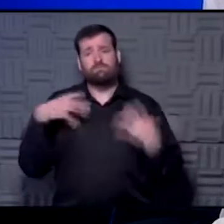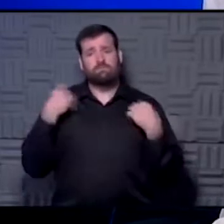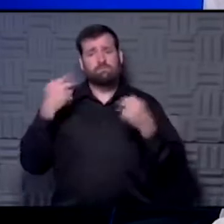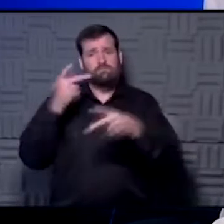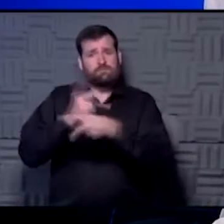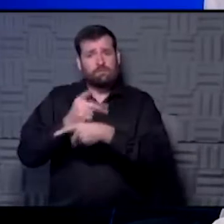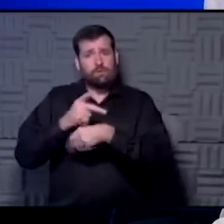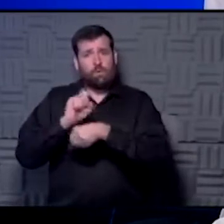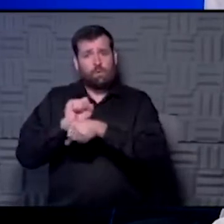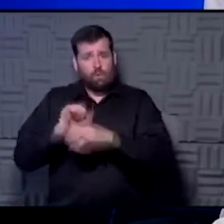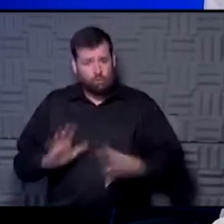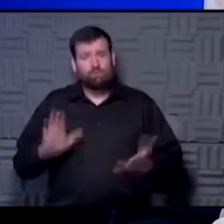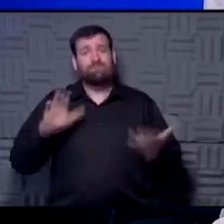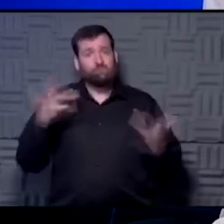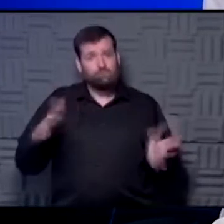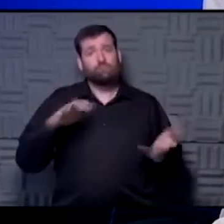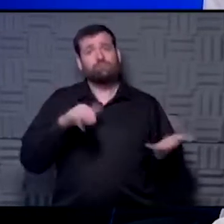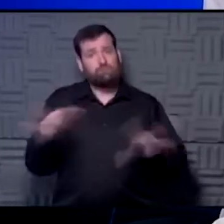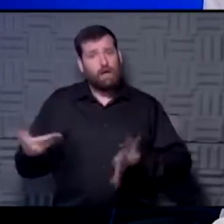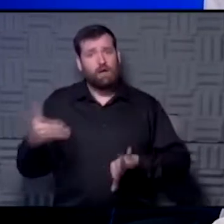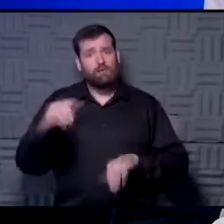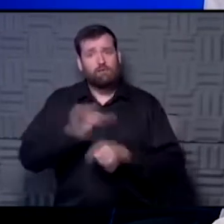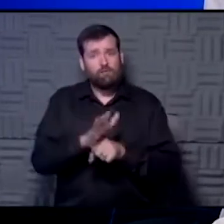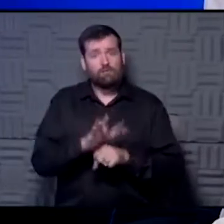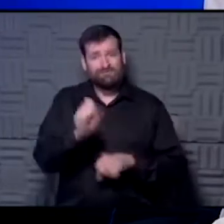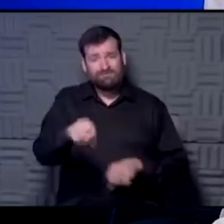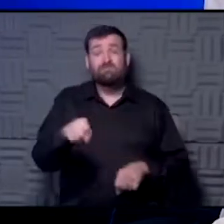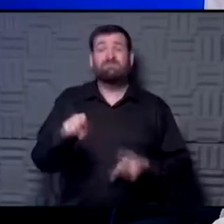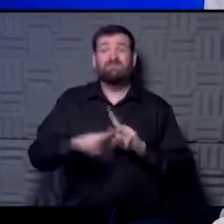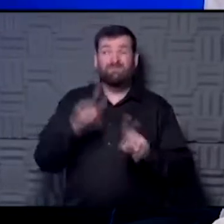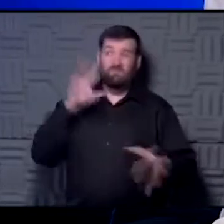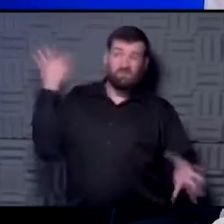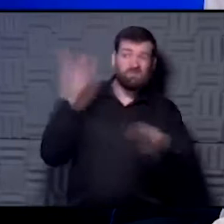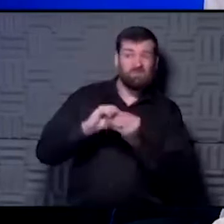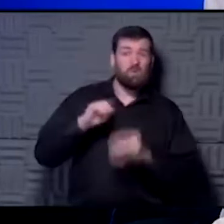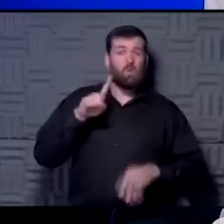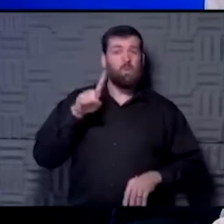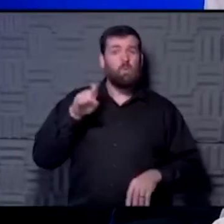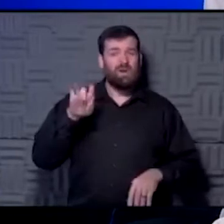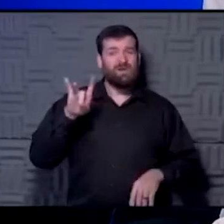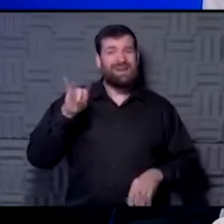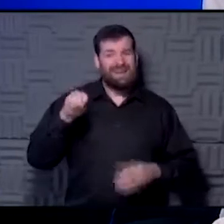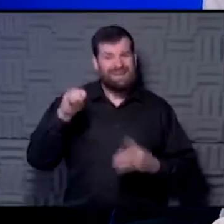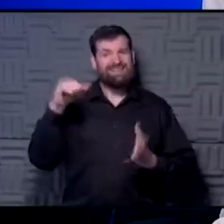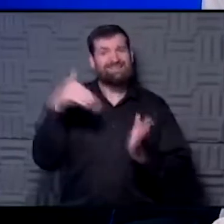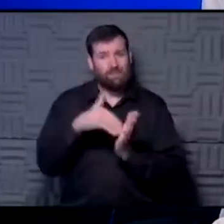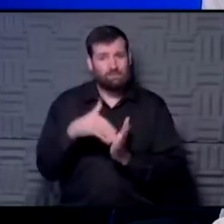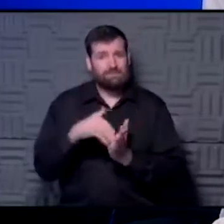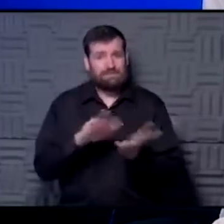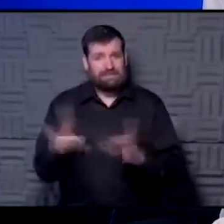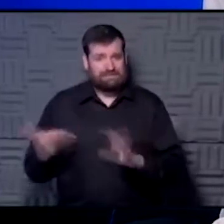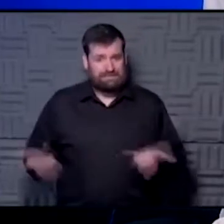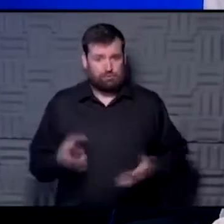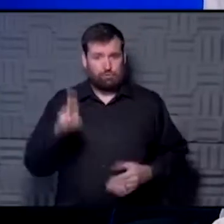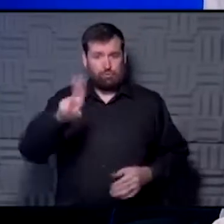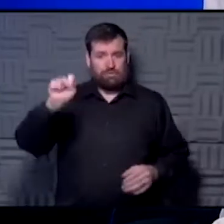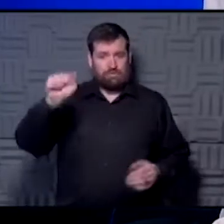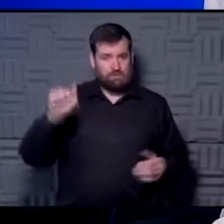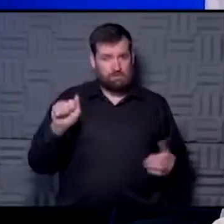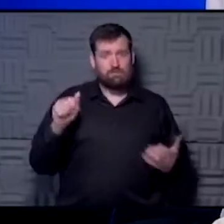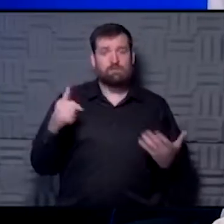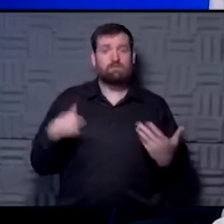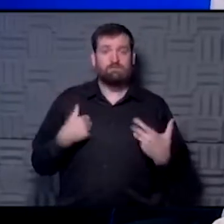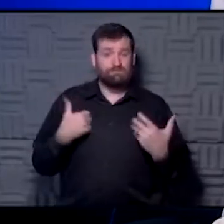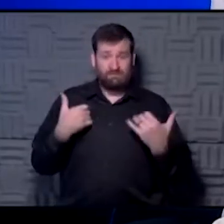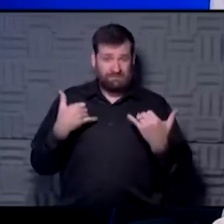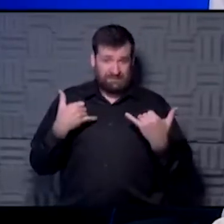workers die from COVID. Of course, there have been almost 180,000 deaths in the United States already, and we're still